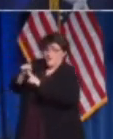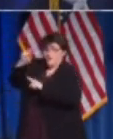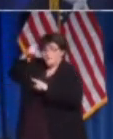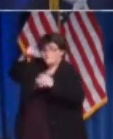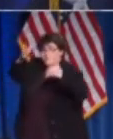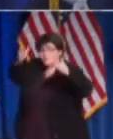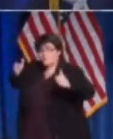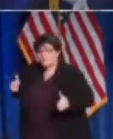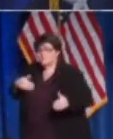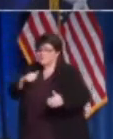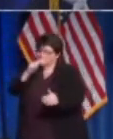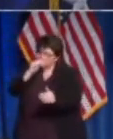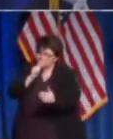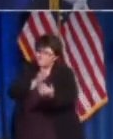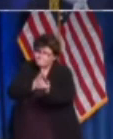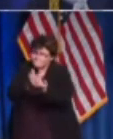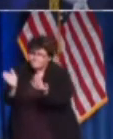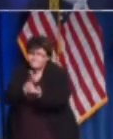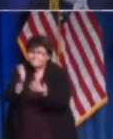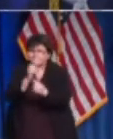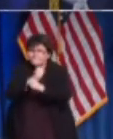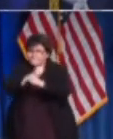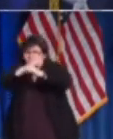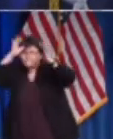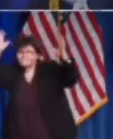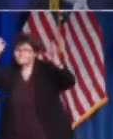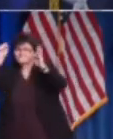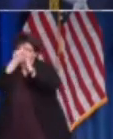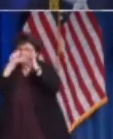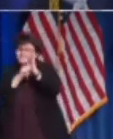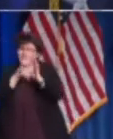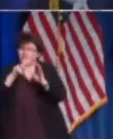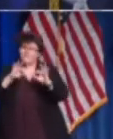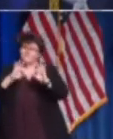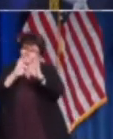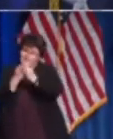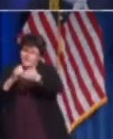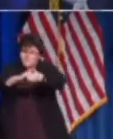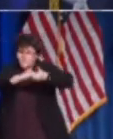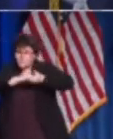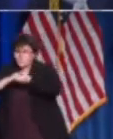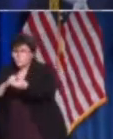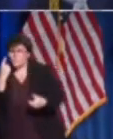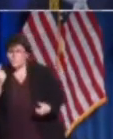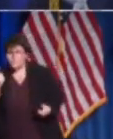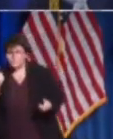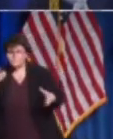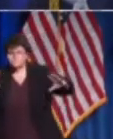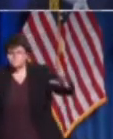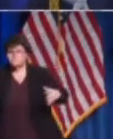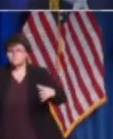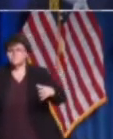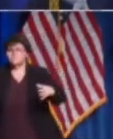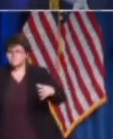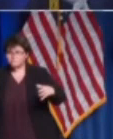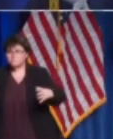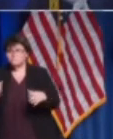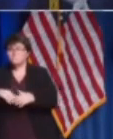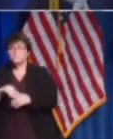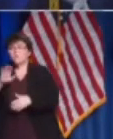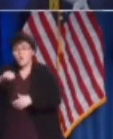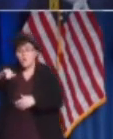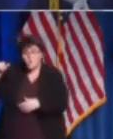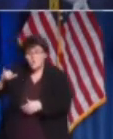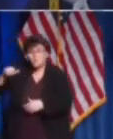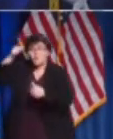about Connecticut as our family, and work together as one. And also never take your eye off the North Star. And our North